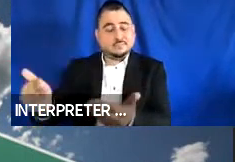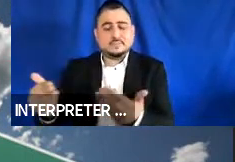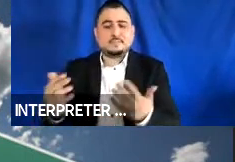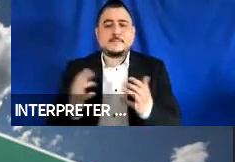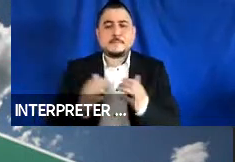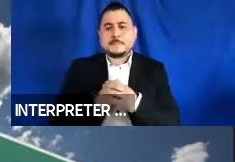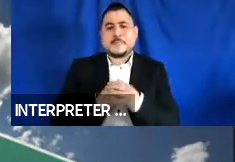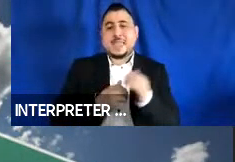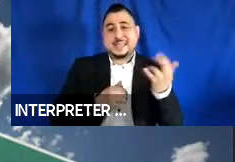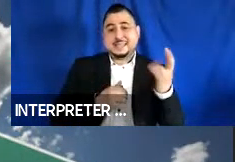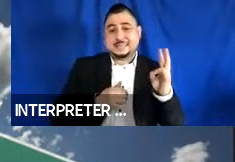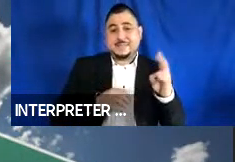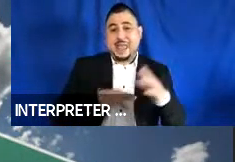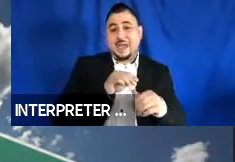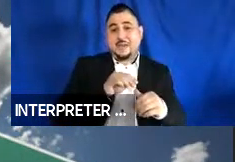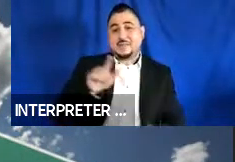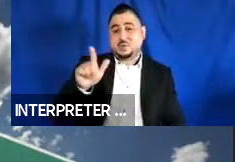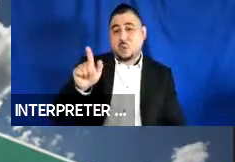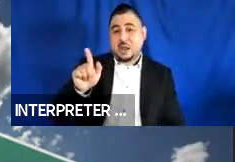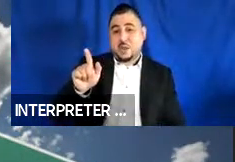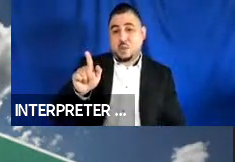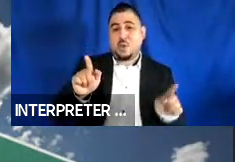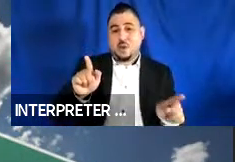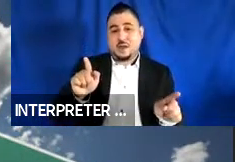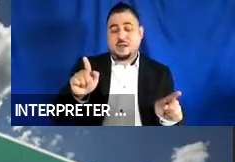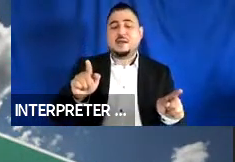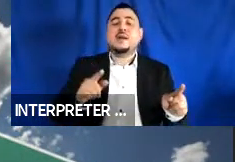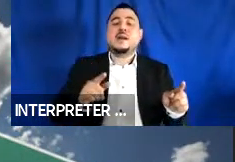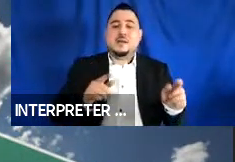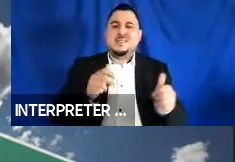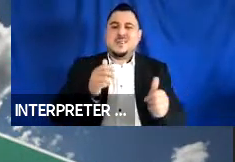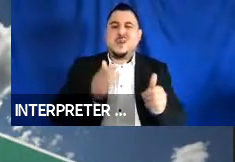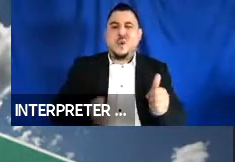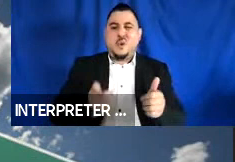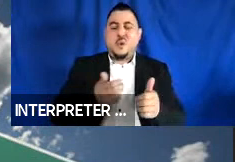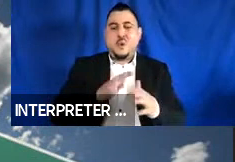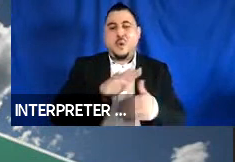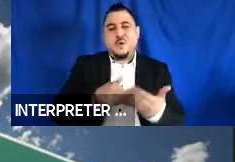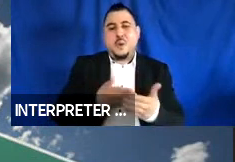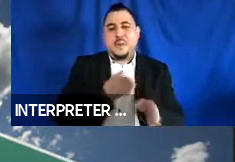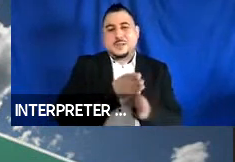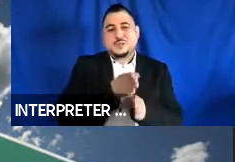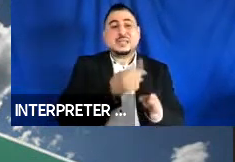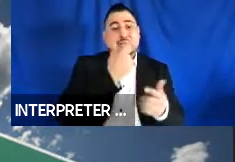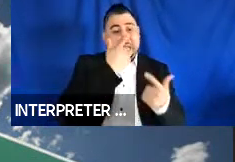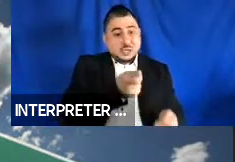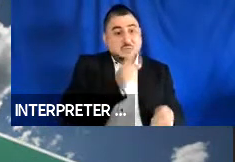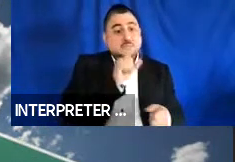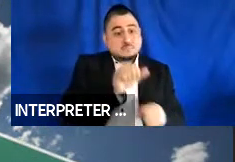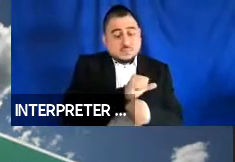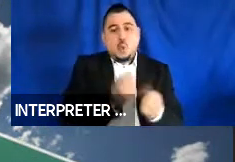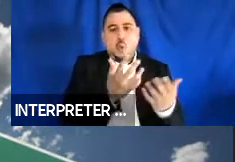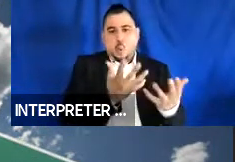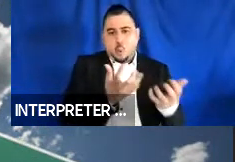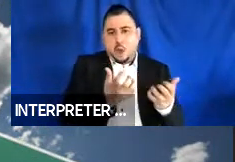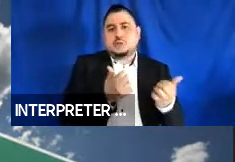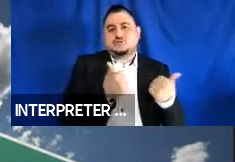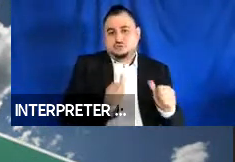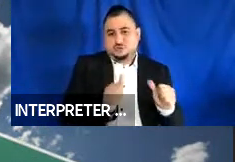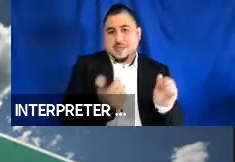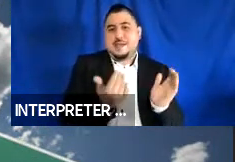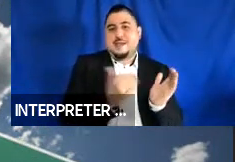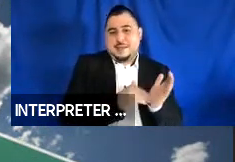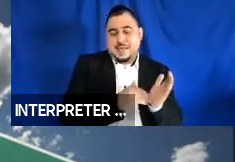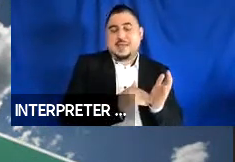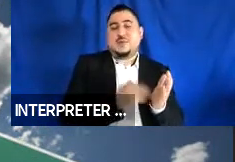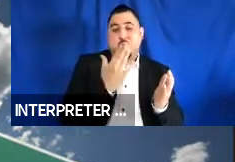Notably, 17 of the 21 participants, the overwhelming majority, reported that they were interested in traveling again in an AV based on their